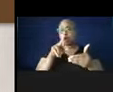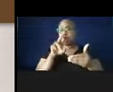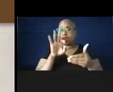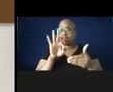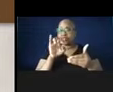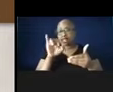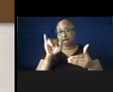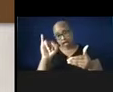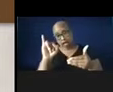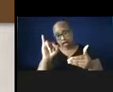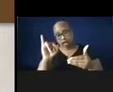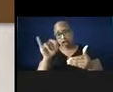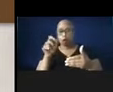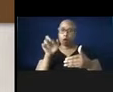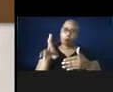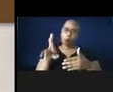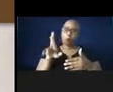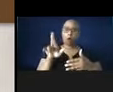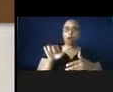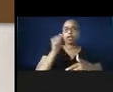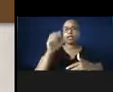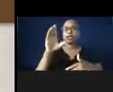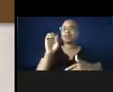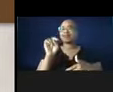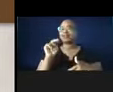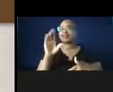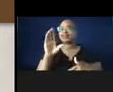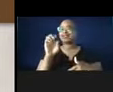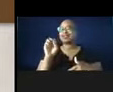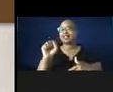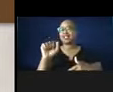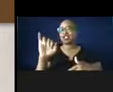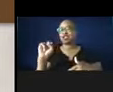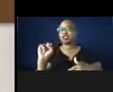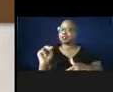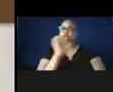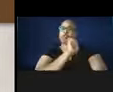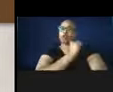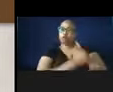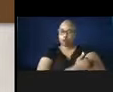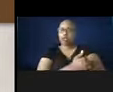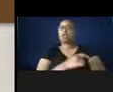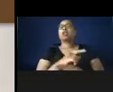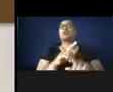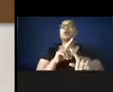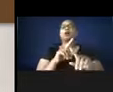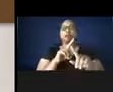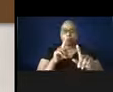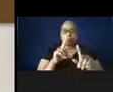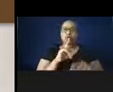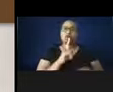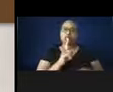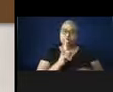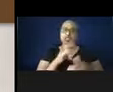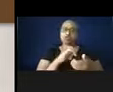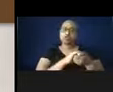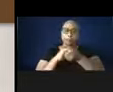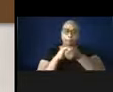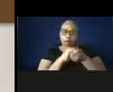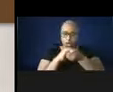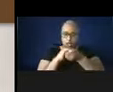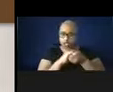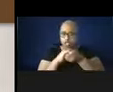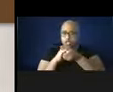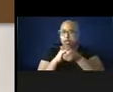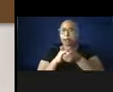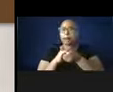any concessions authority. We're really doing this through the cooperative agreement and the partnership model to identify a